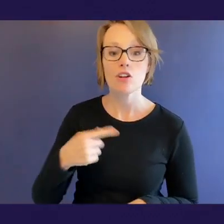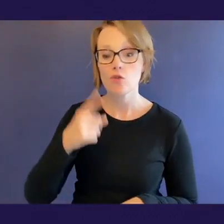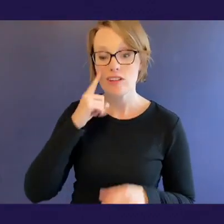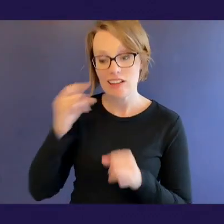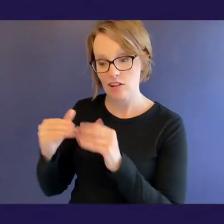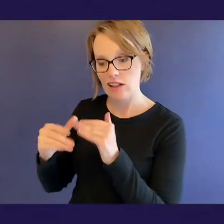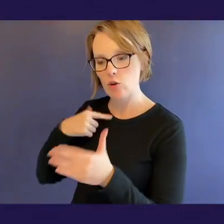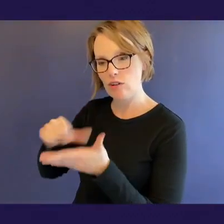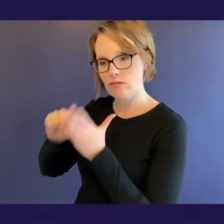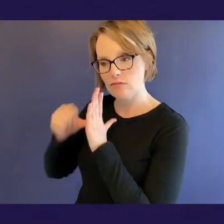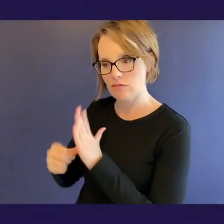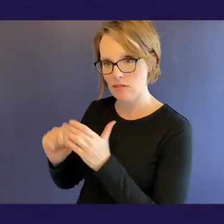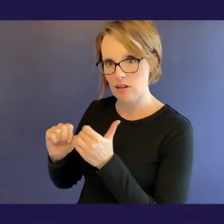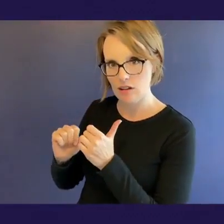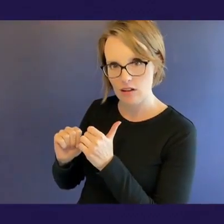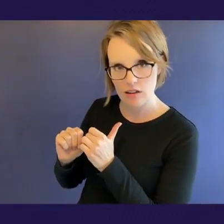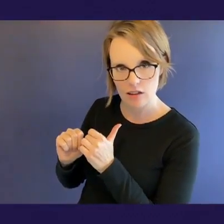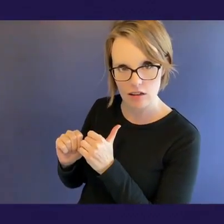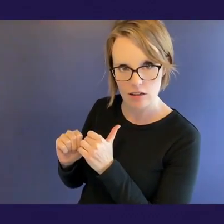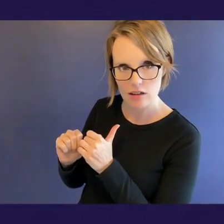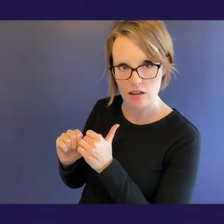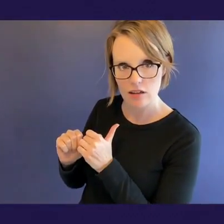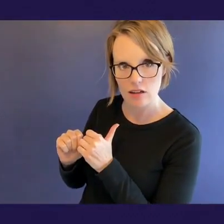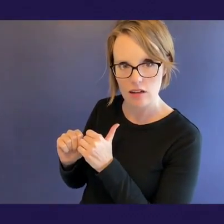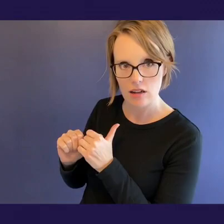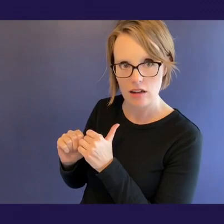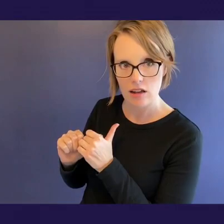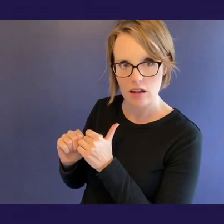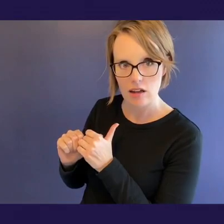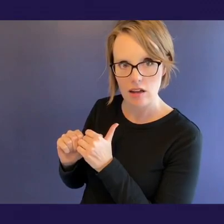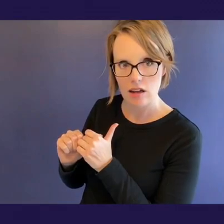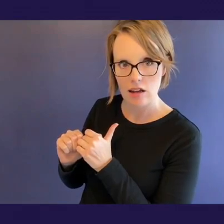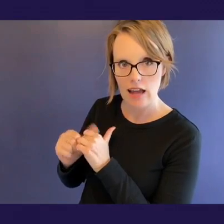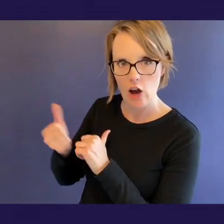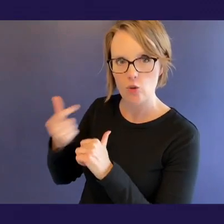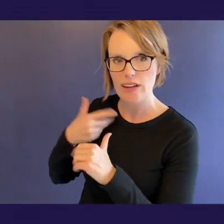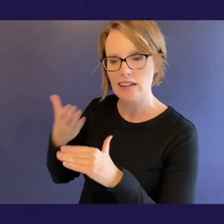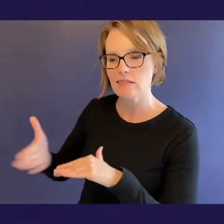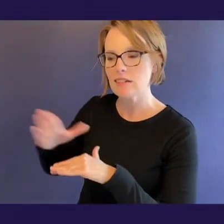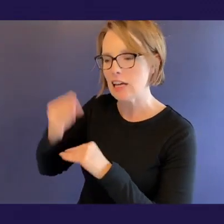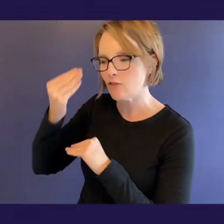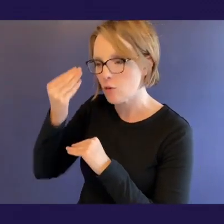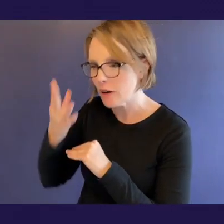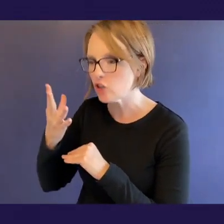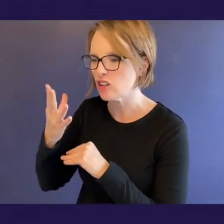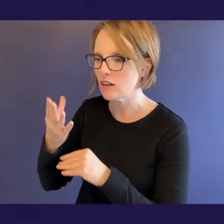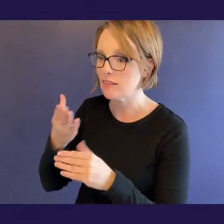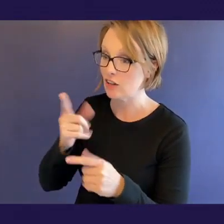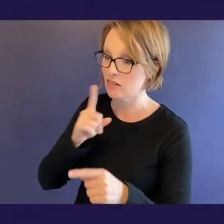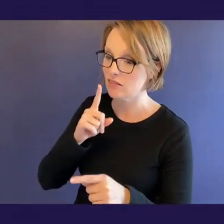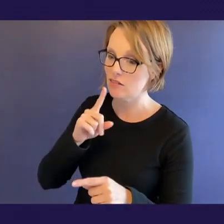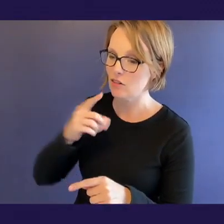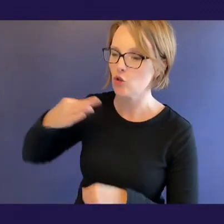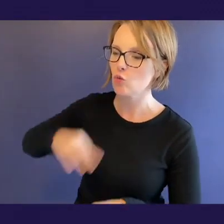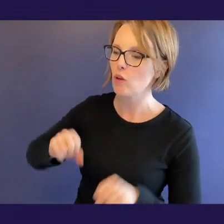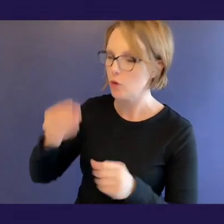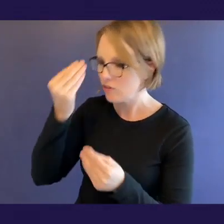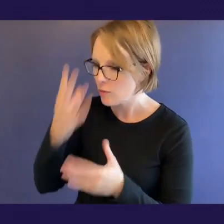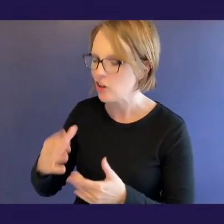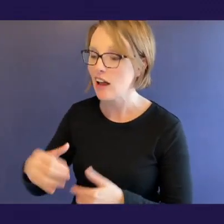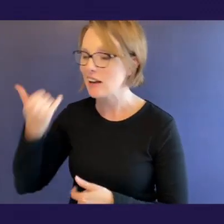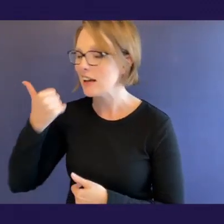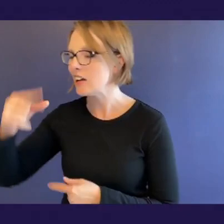is factual, on filling in the information voids, on debunking or refuting false information,